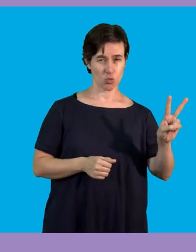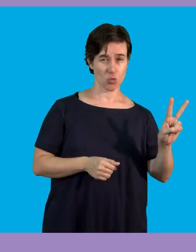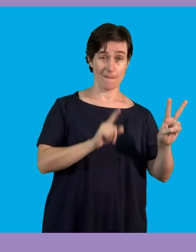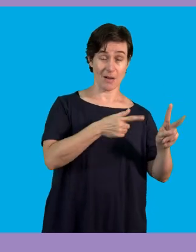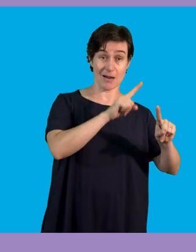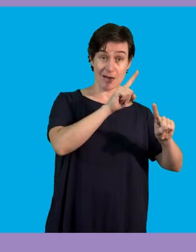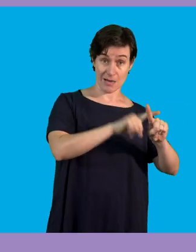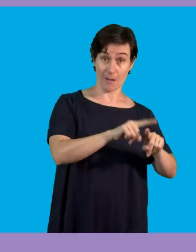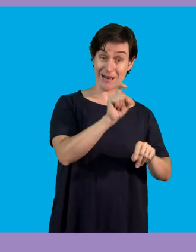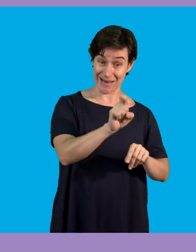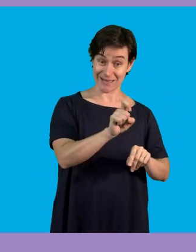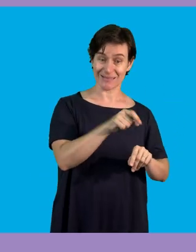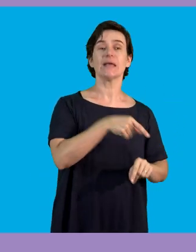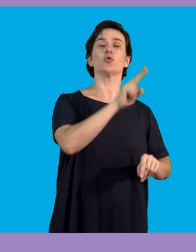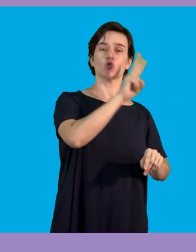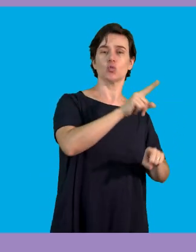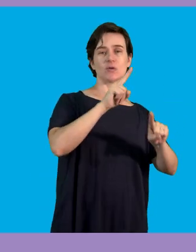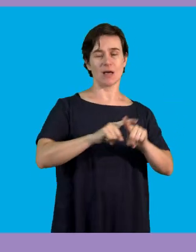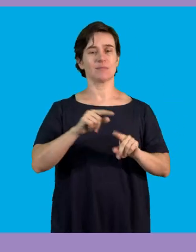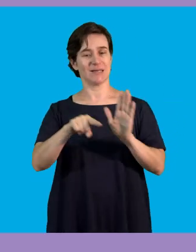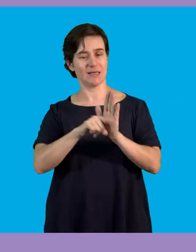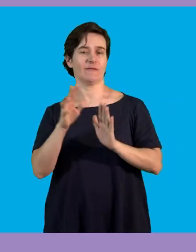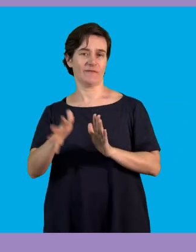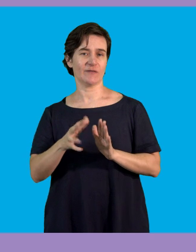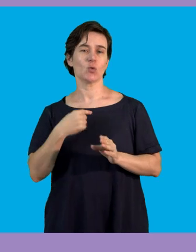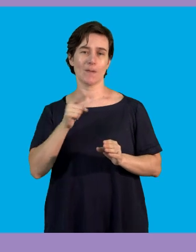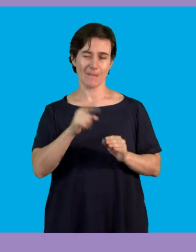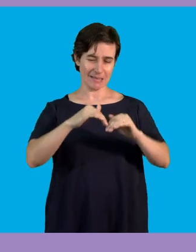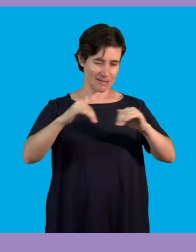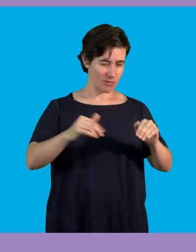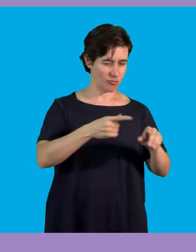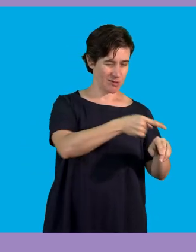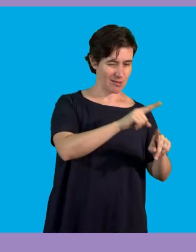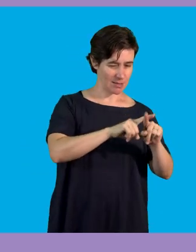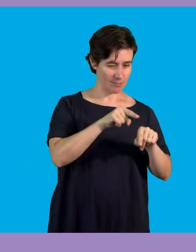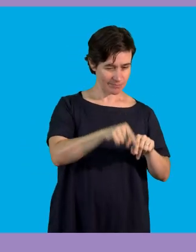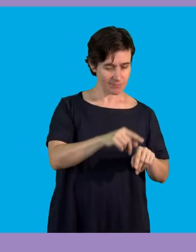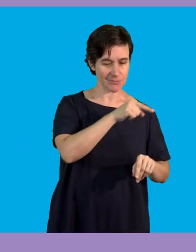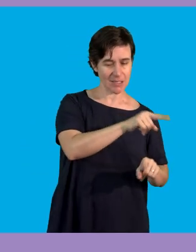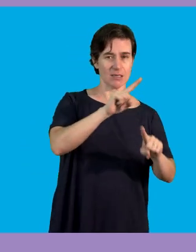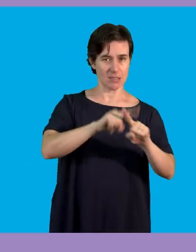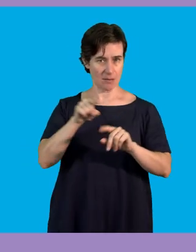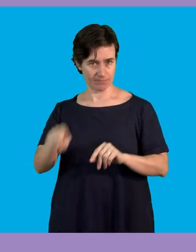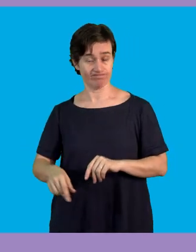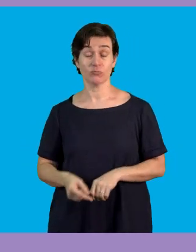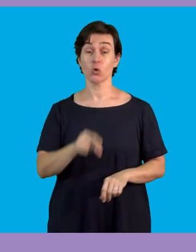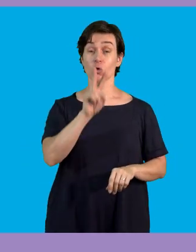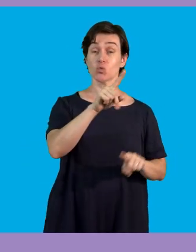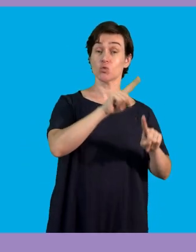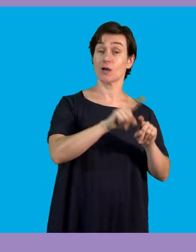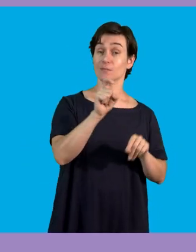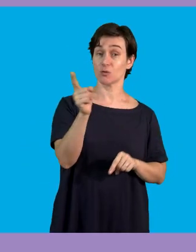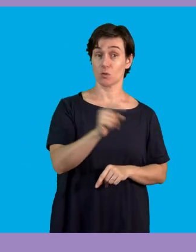is multiplied with the terms inside the bracket, we multiply each term with 2. So it will be 2 times x, which